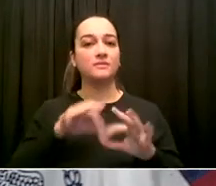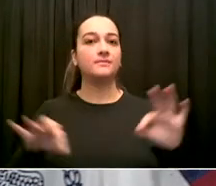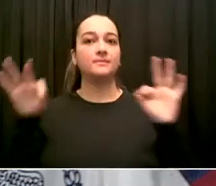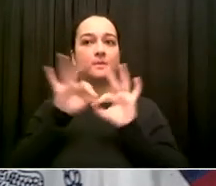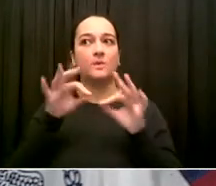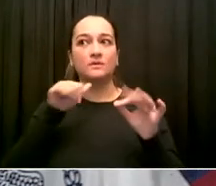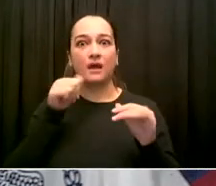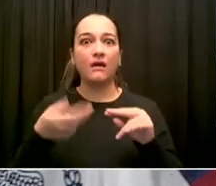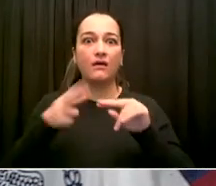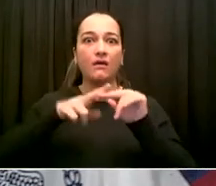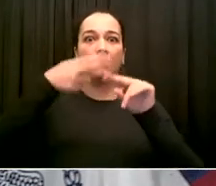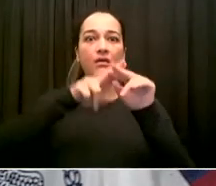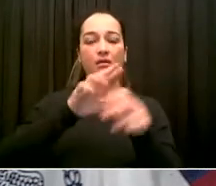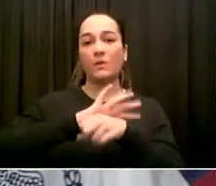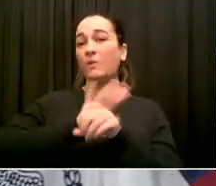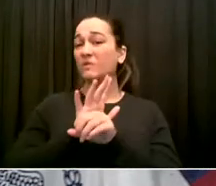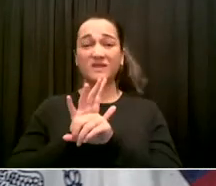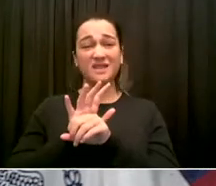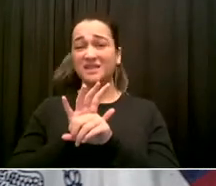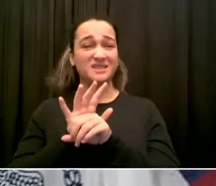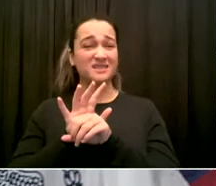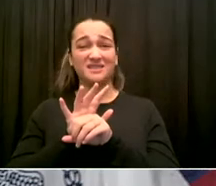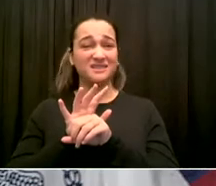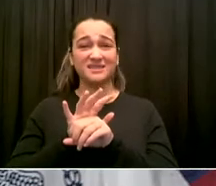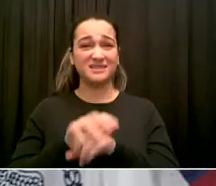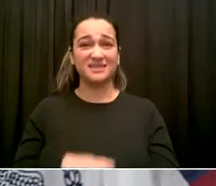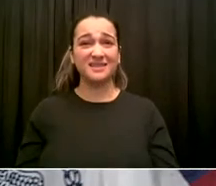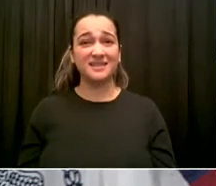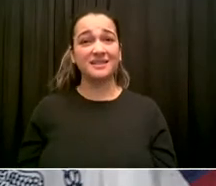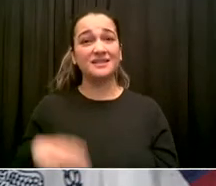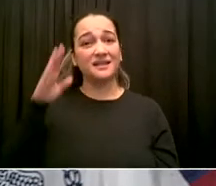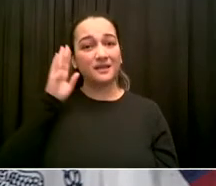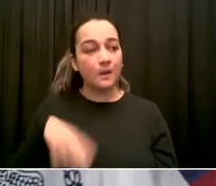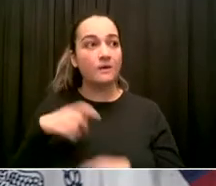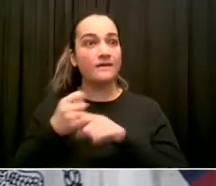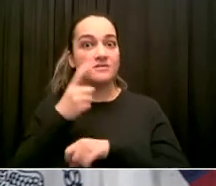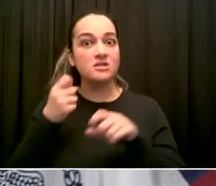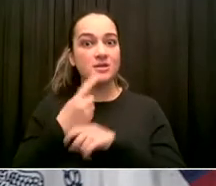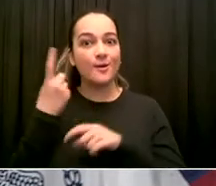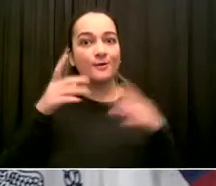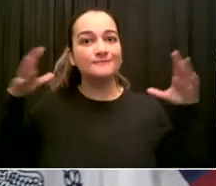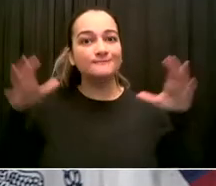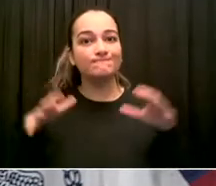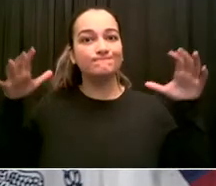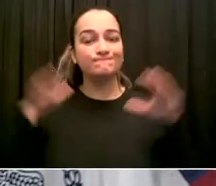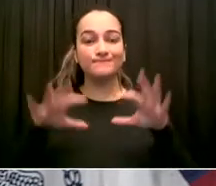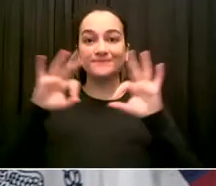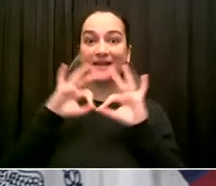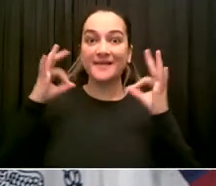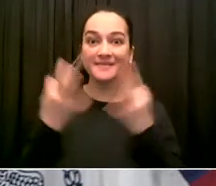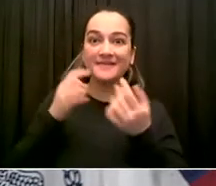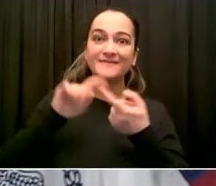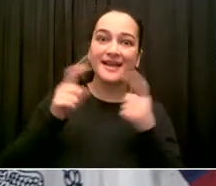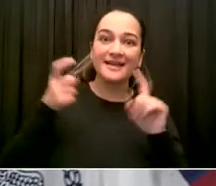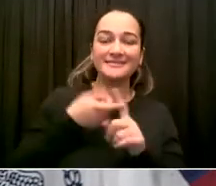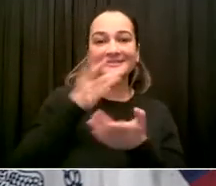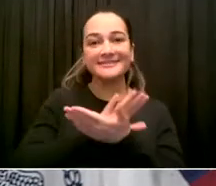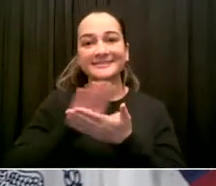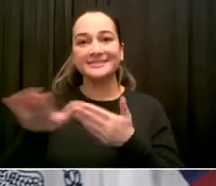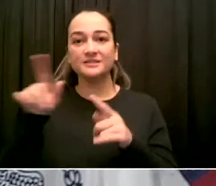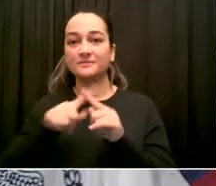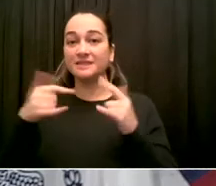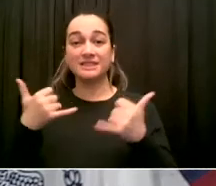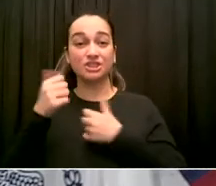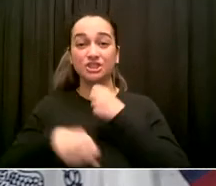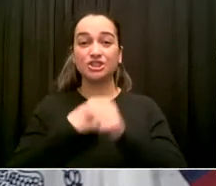year. So we gotta focus on the safety of our family members, particularly our elders. Here to give you tips for